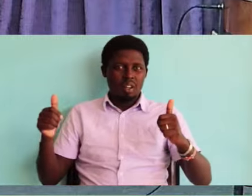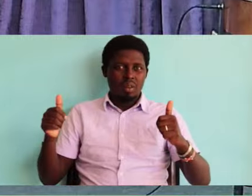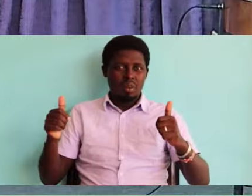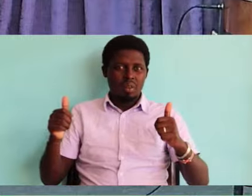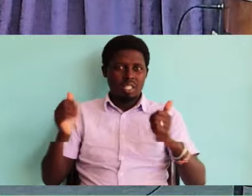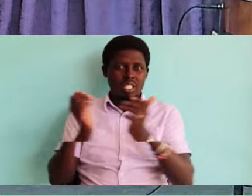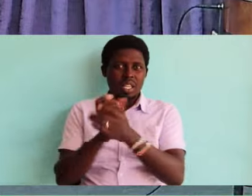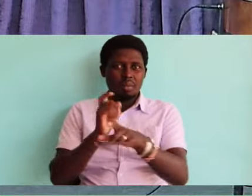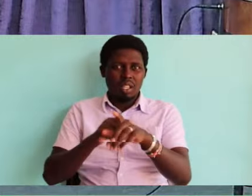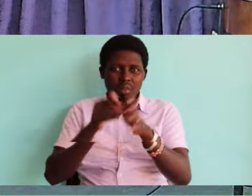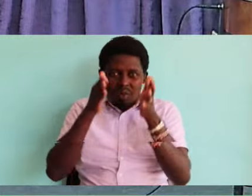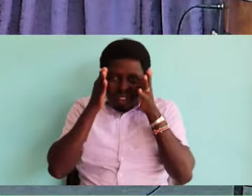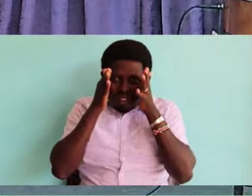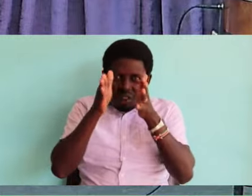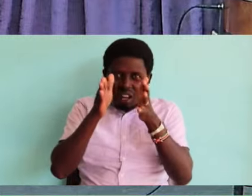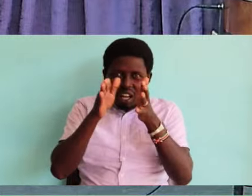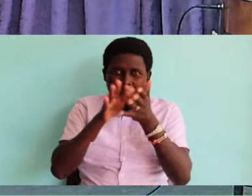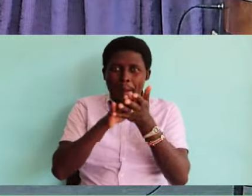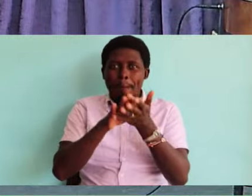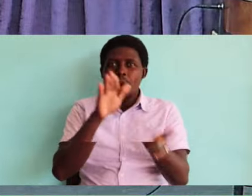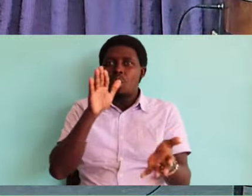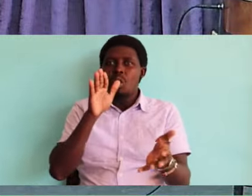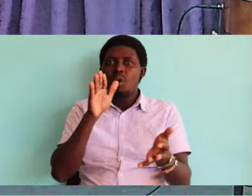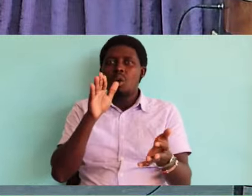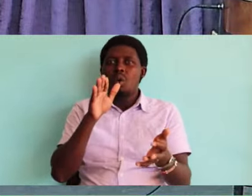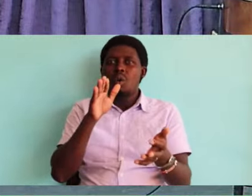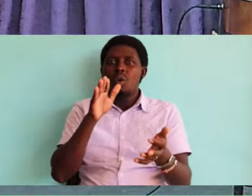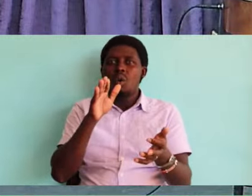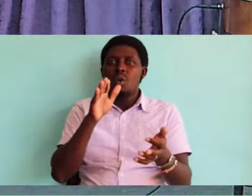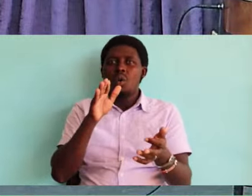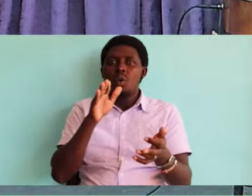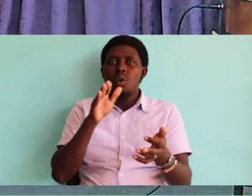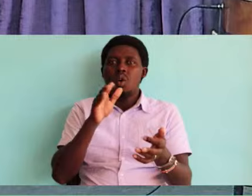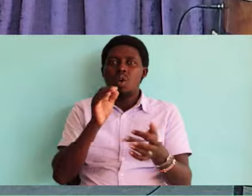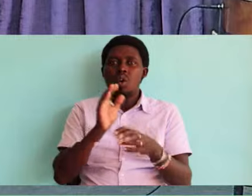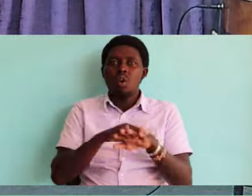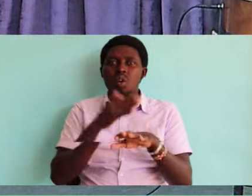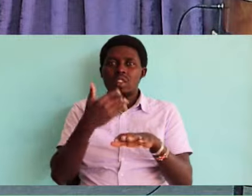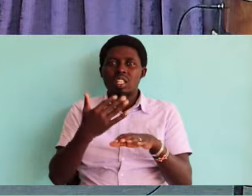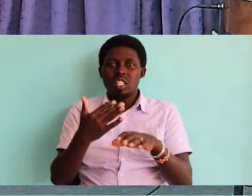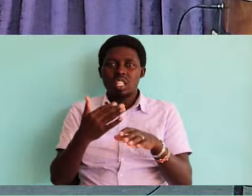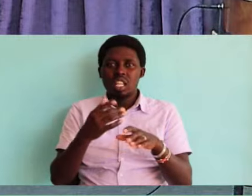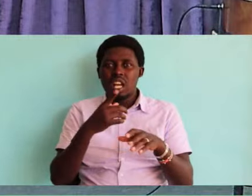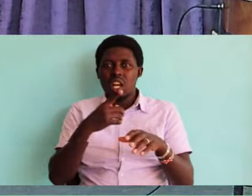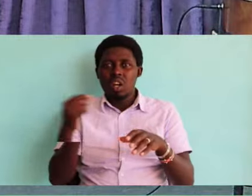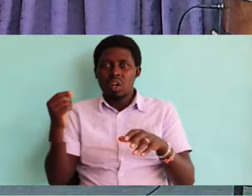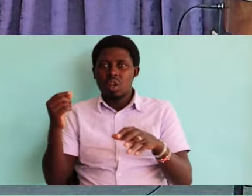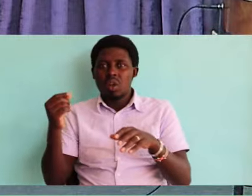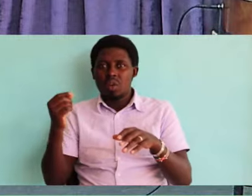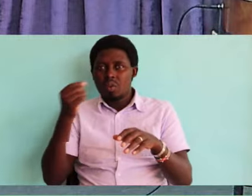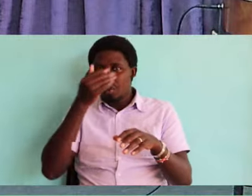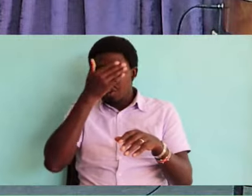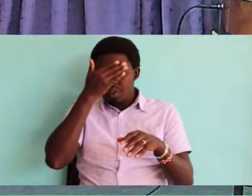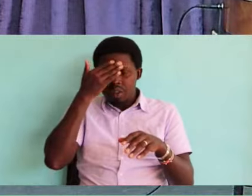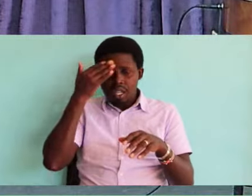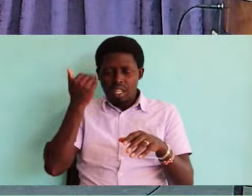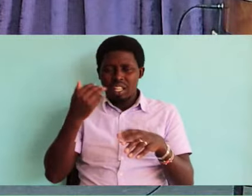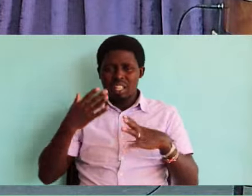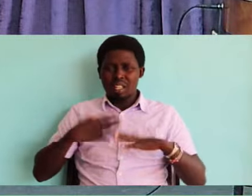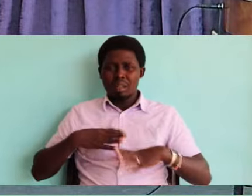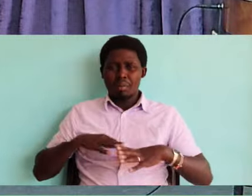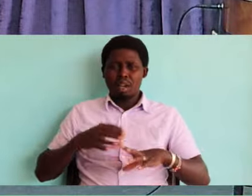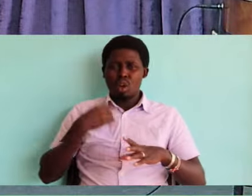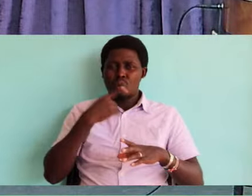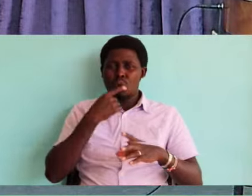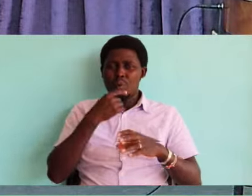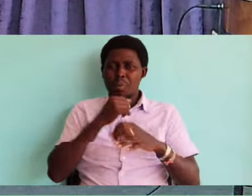much on those things that are going on well. We forget the person who is making them go on